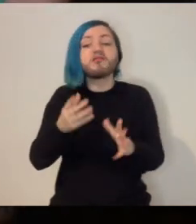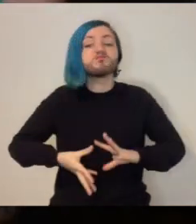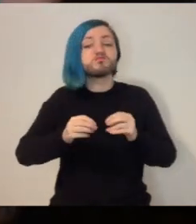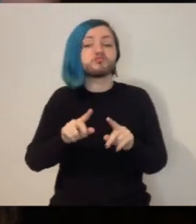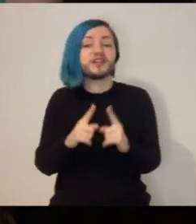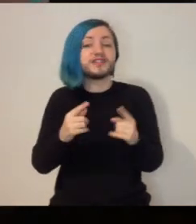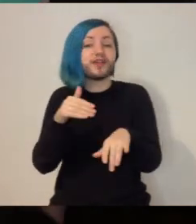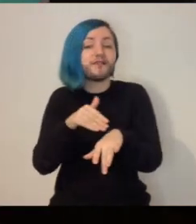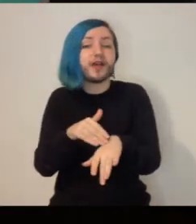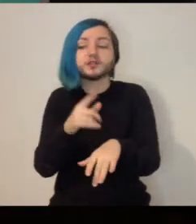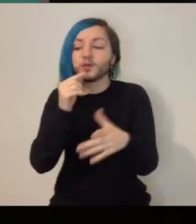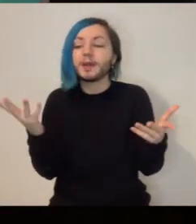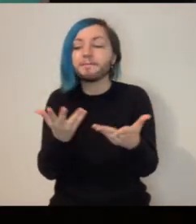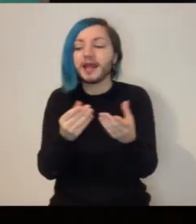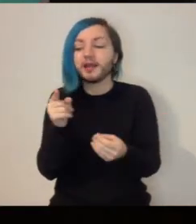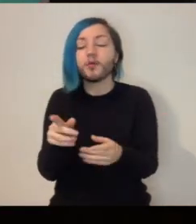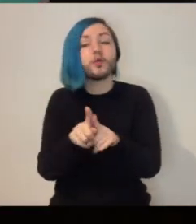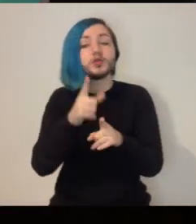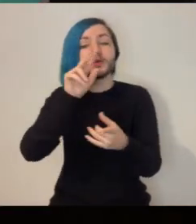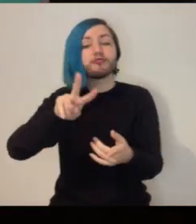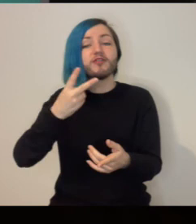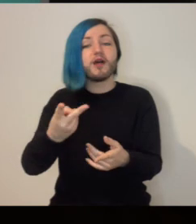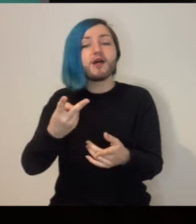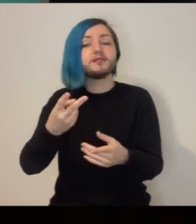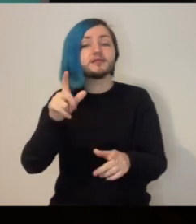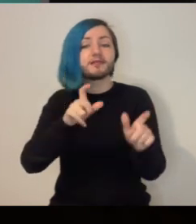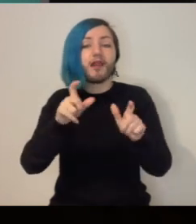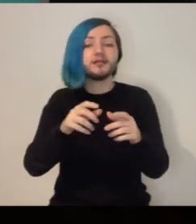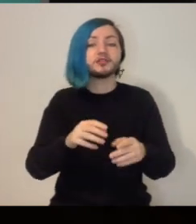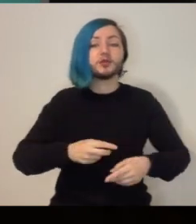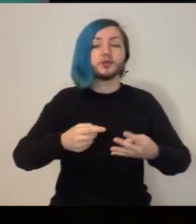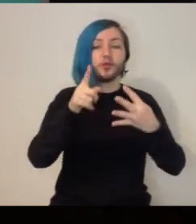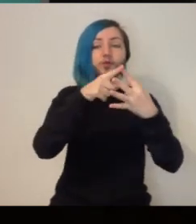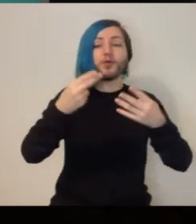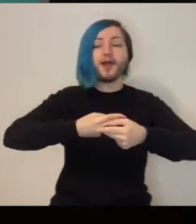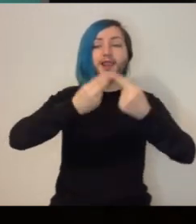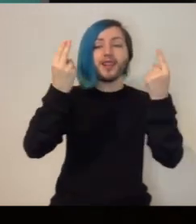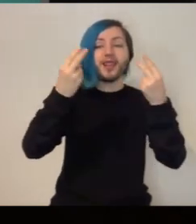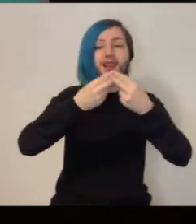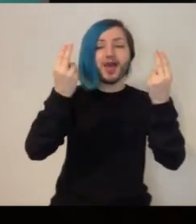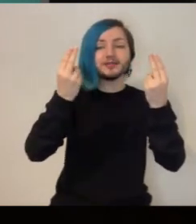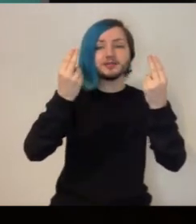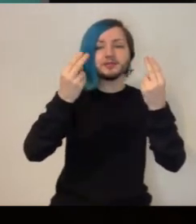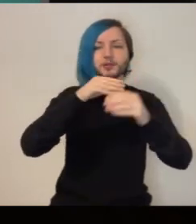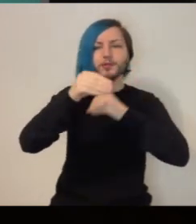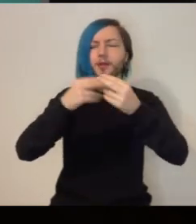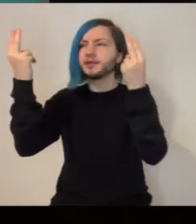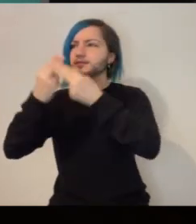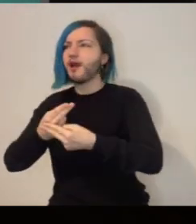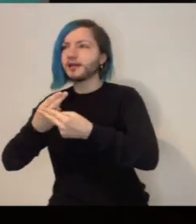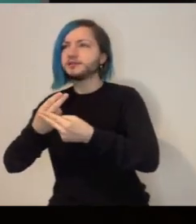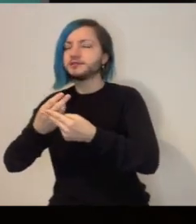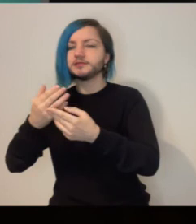different effects. You can play around. You can also inverse the colours. You could use your lightest colour as your darkest shade and see how that works.